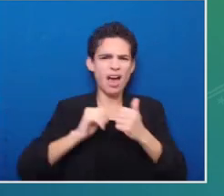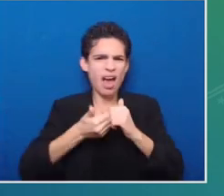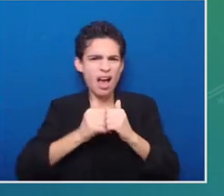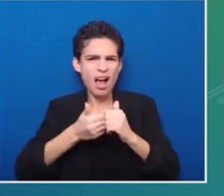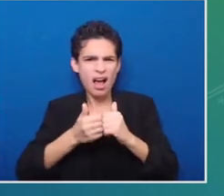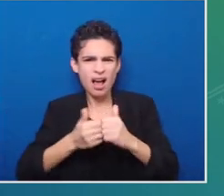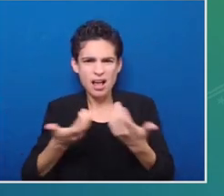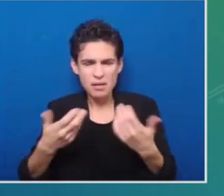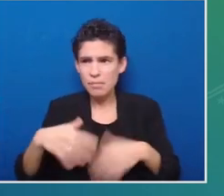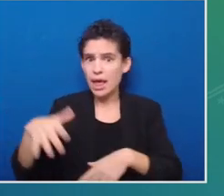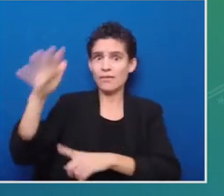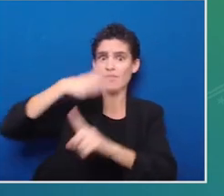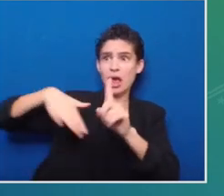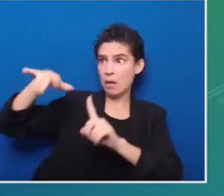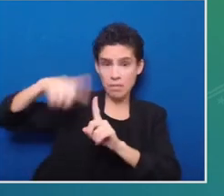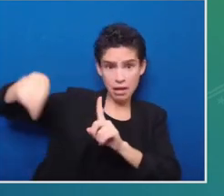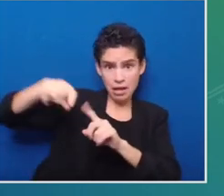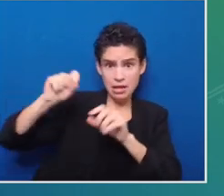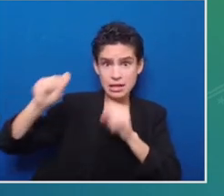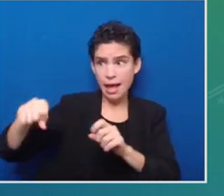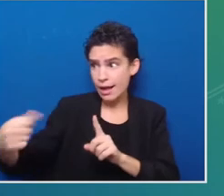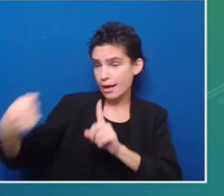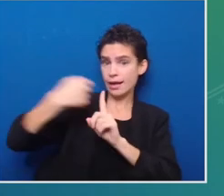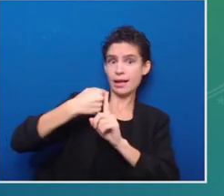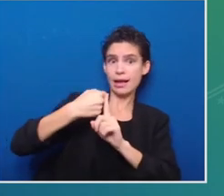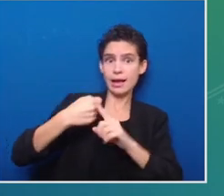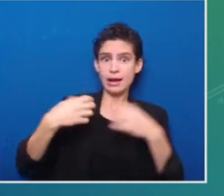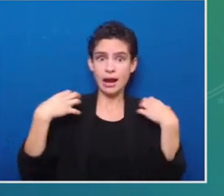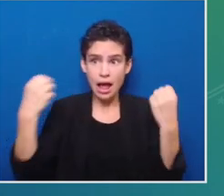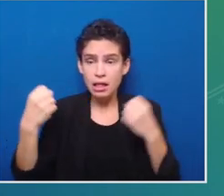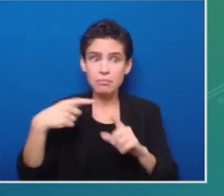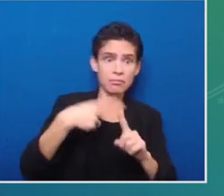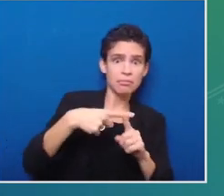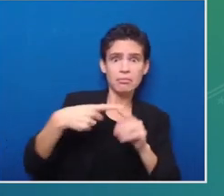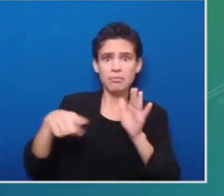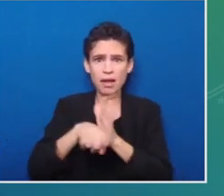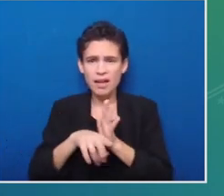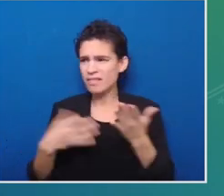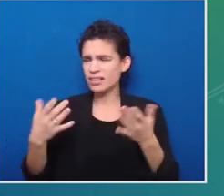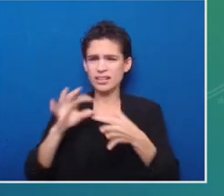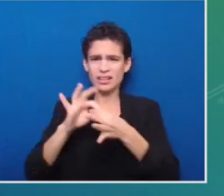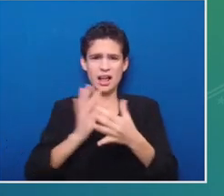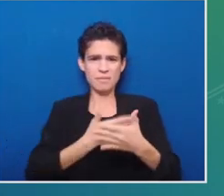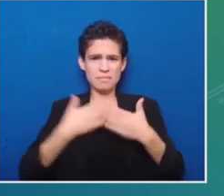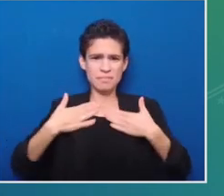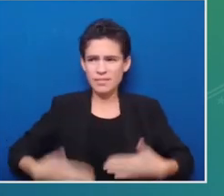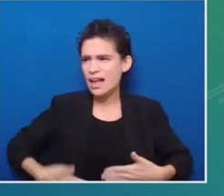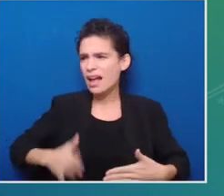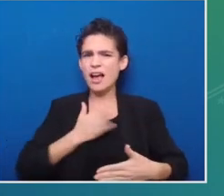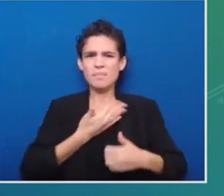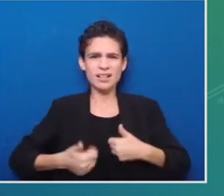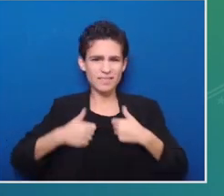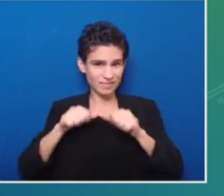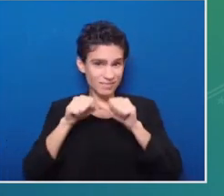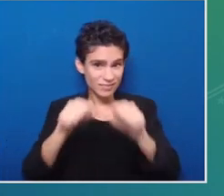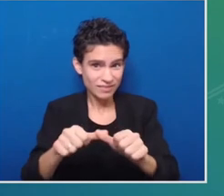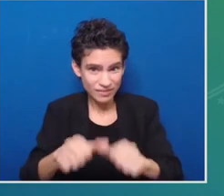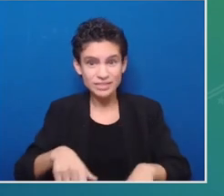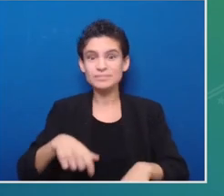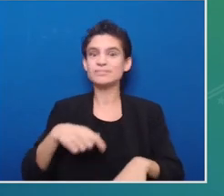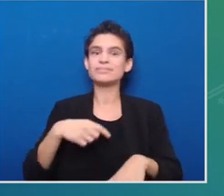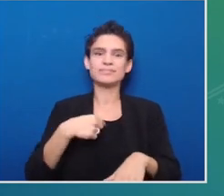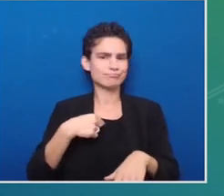us contributes to or detracts from our enjoyment of life. So after completing my education in